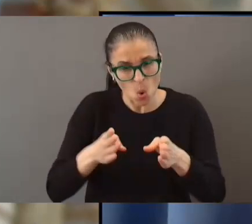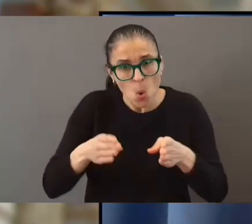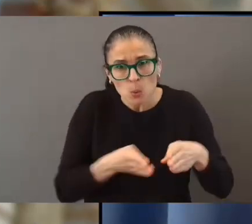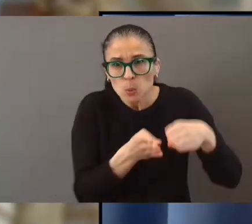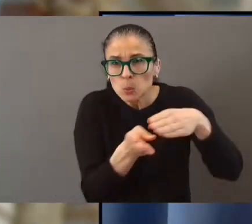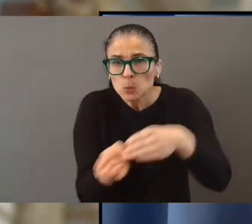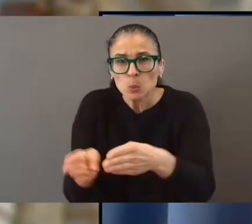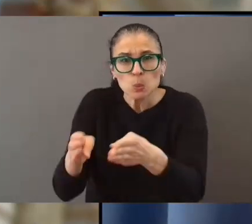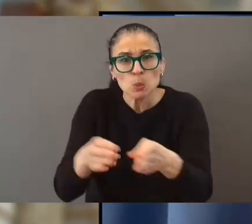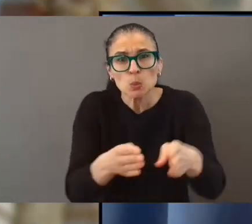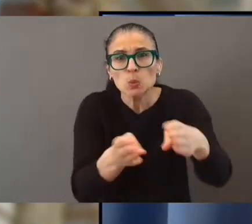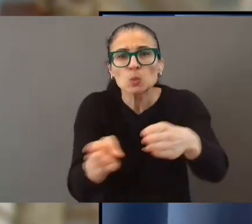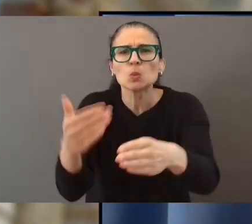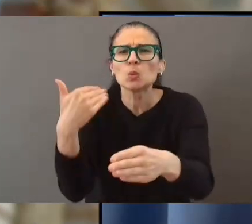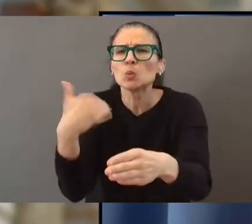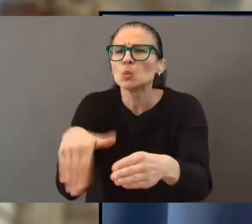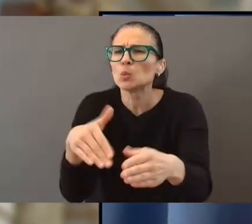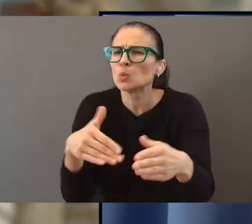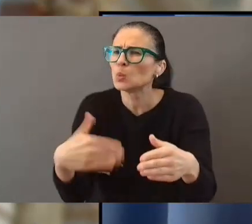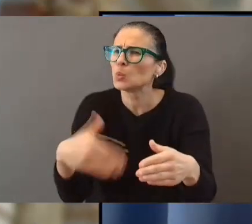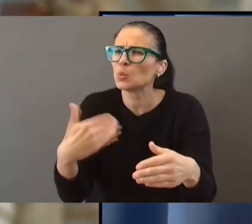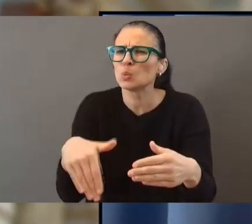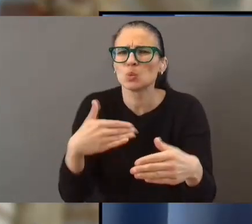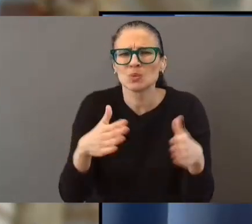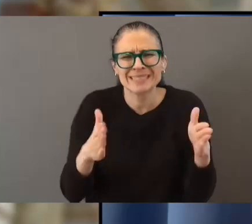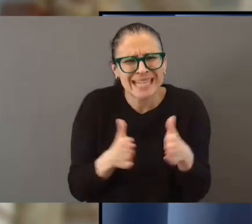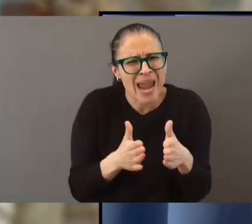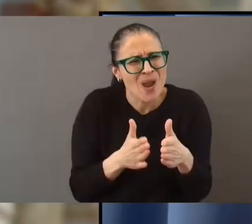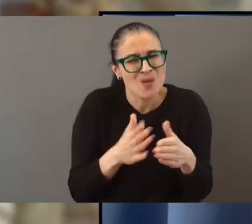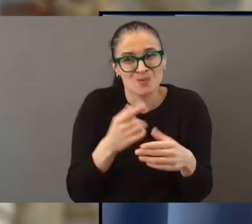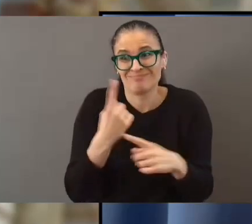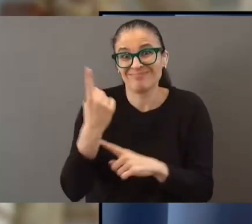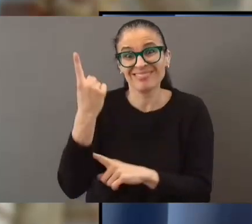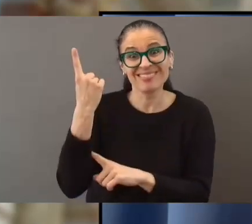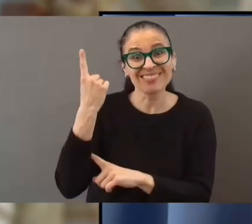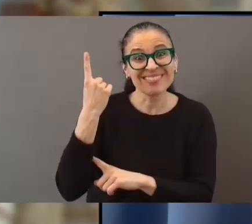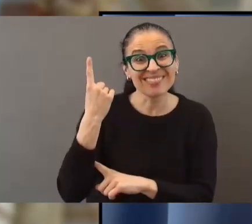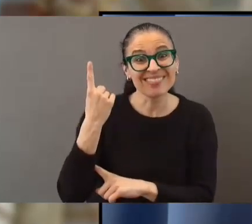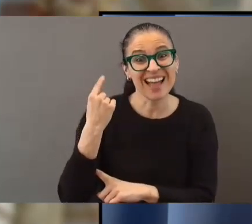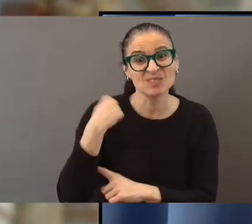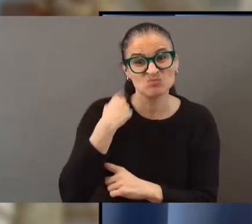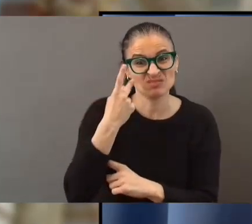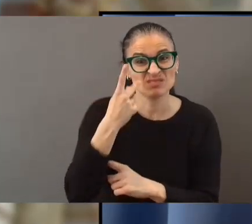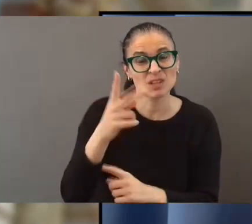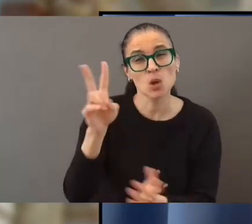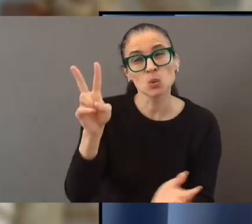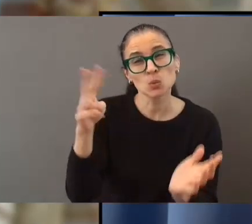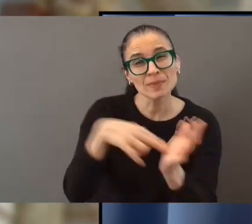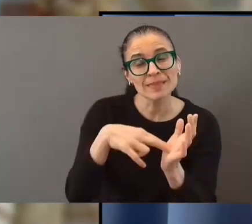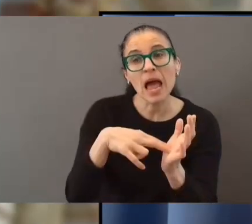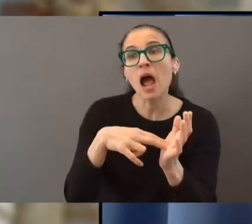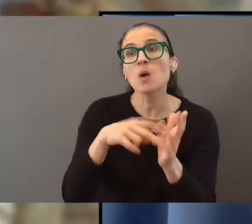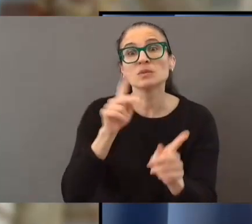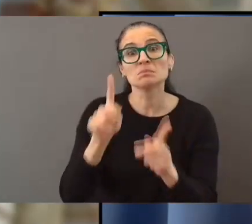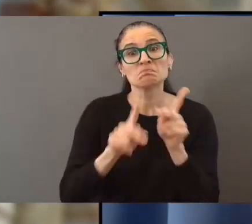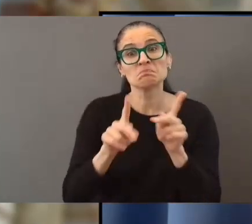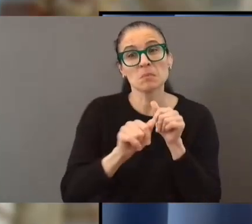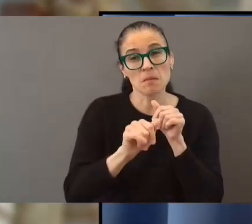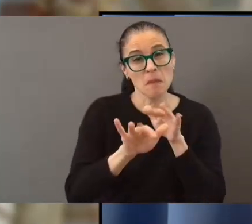we saw up to 2,000 visitors a day parking on the side of the highway and not making it a